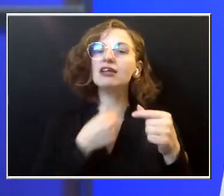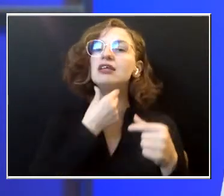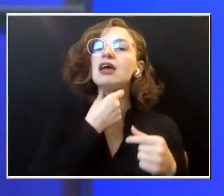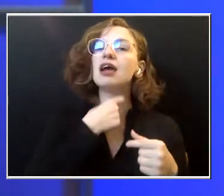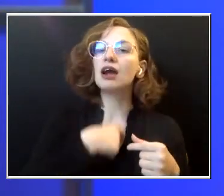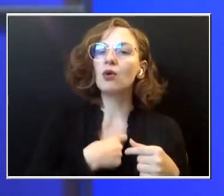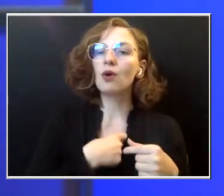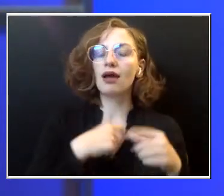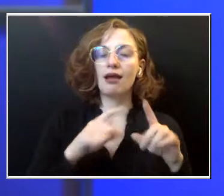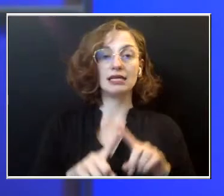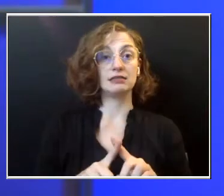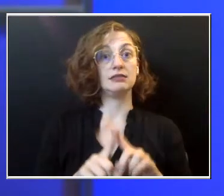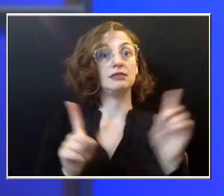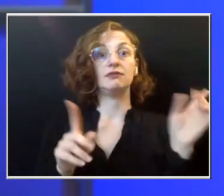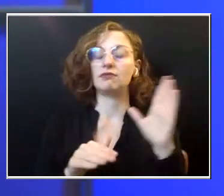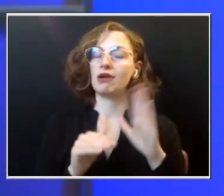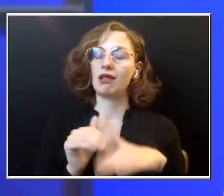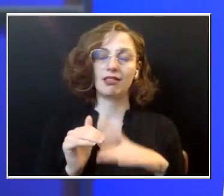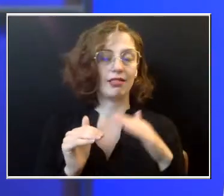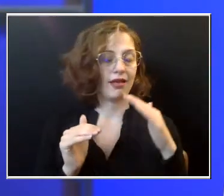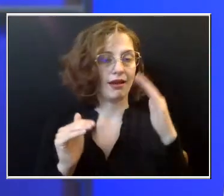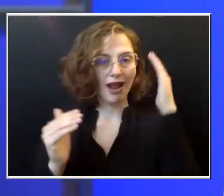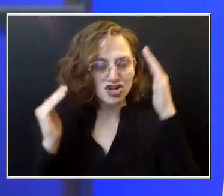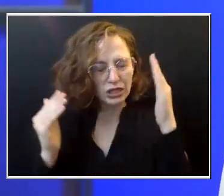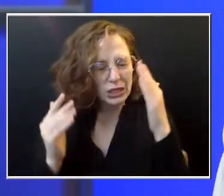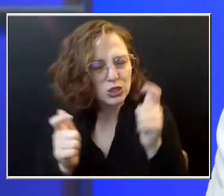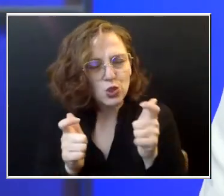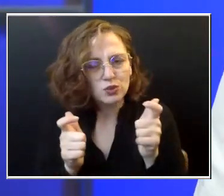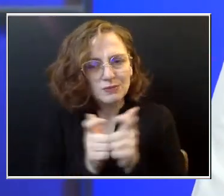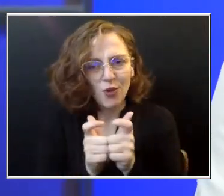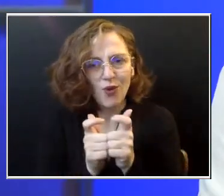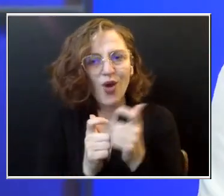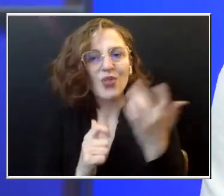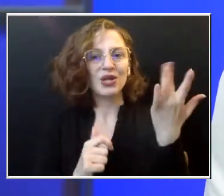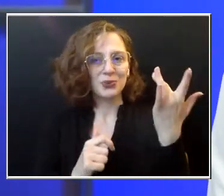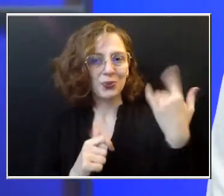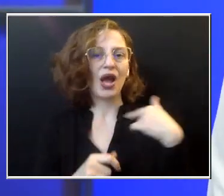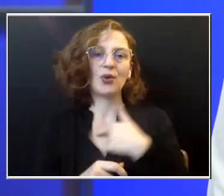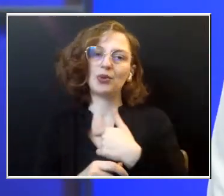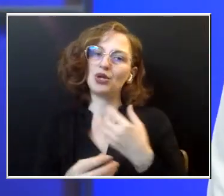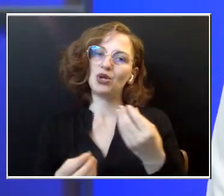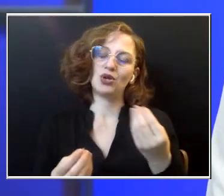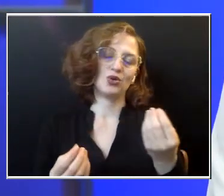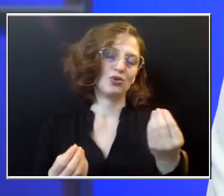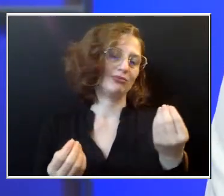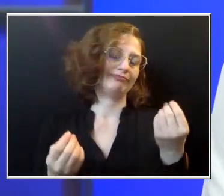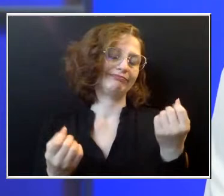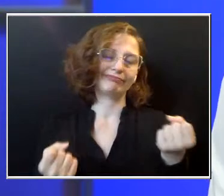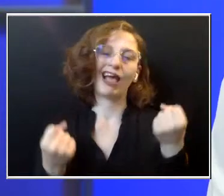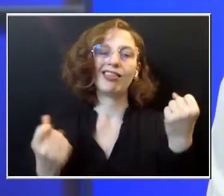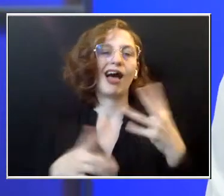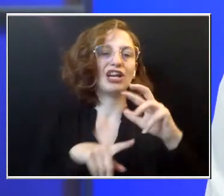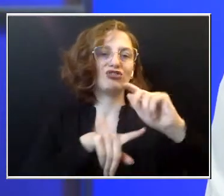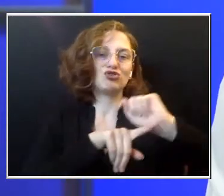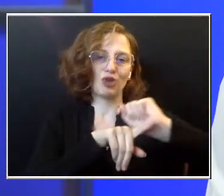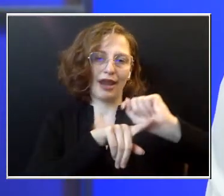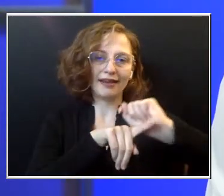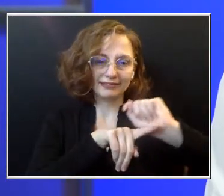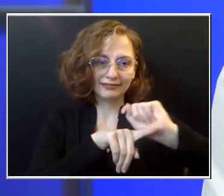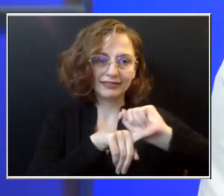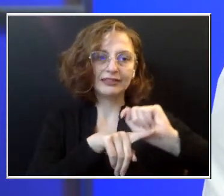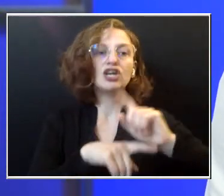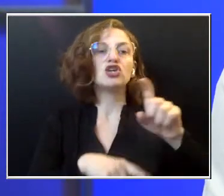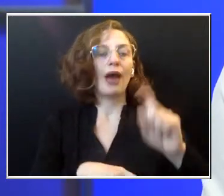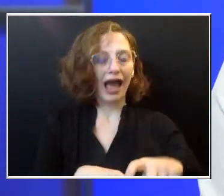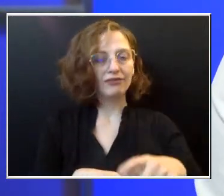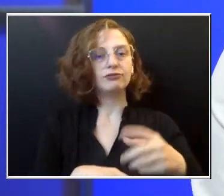and have to do so many intubations, in a training environment before being able to do it